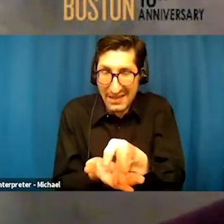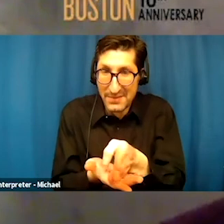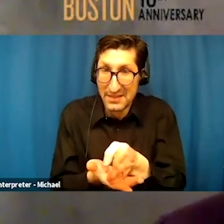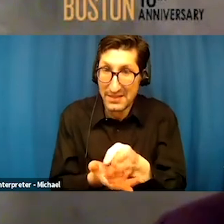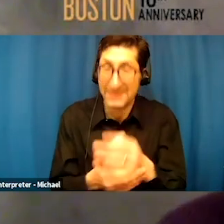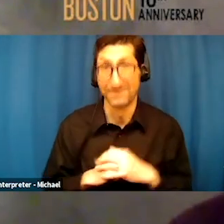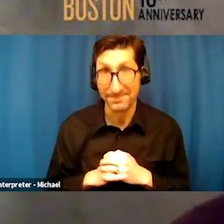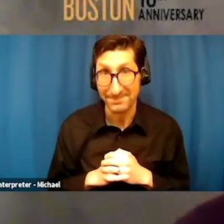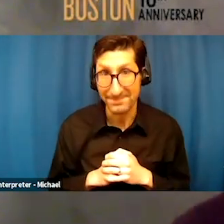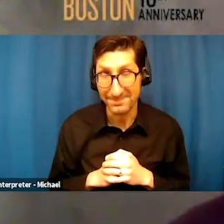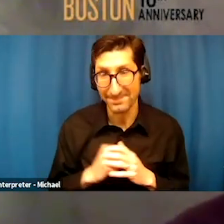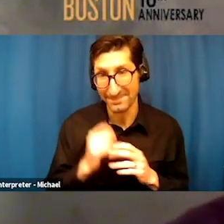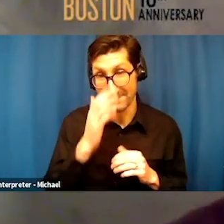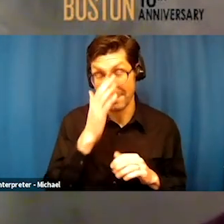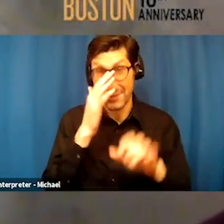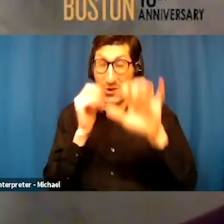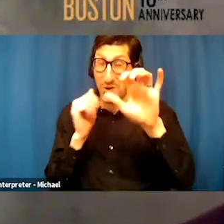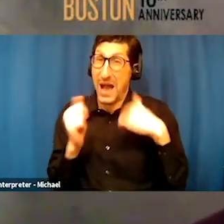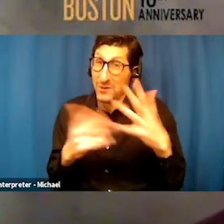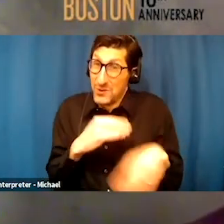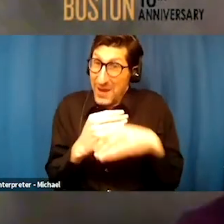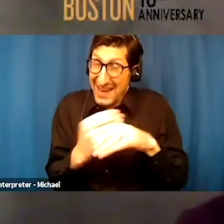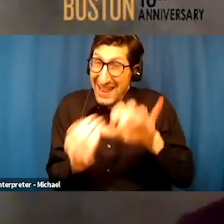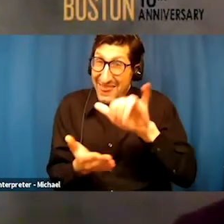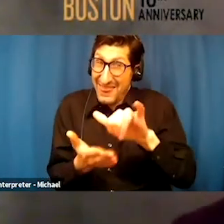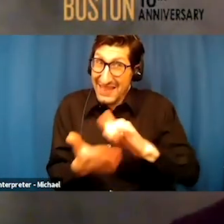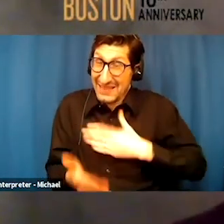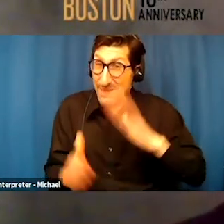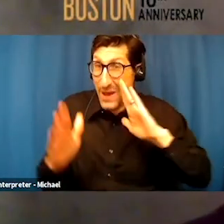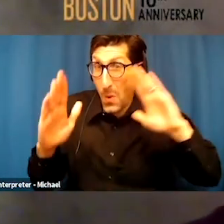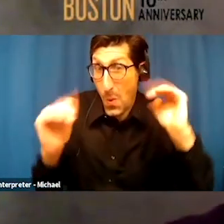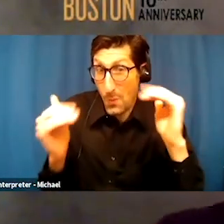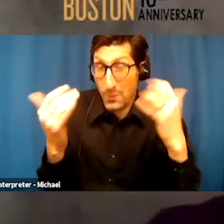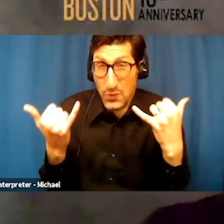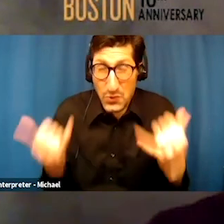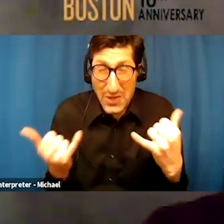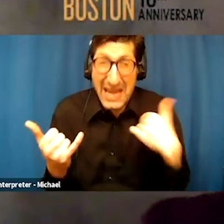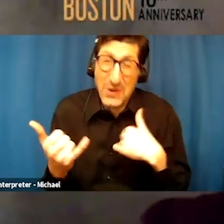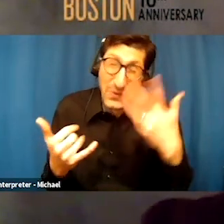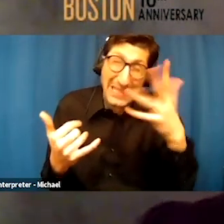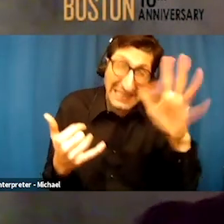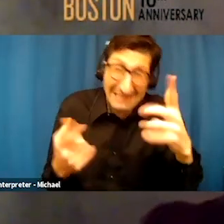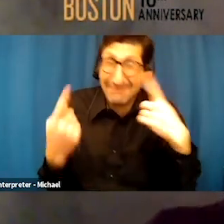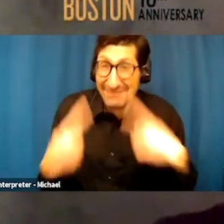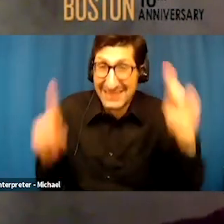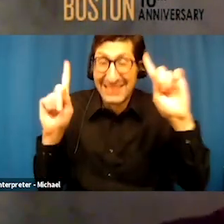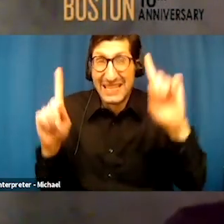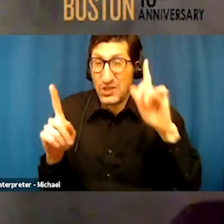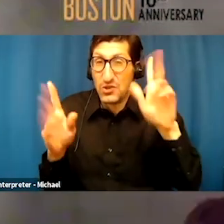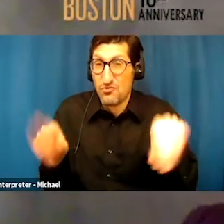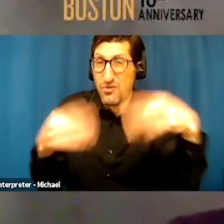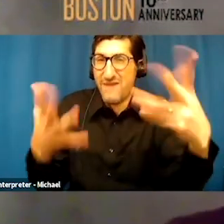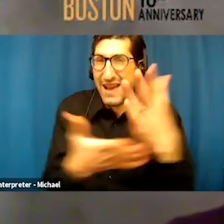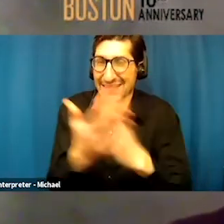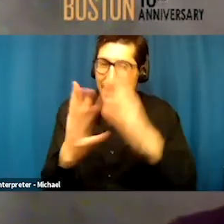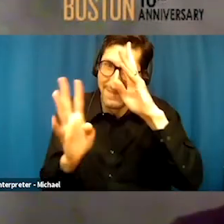just add that it's my hope that we have somewhat at least succeeded in bringing you some of this ingenuity and